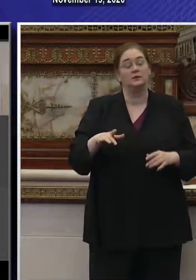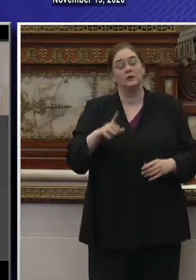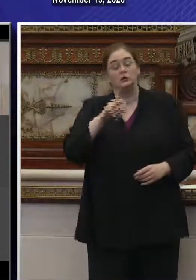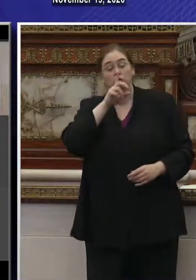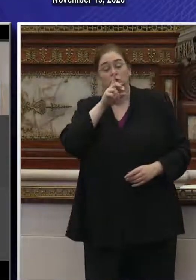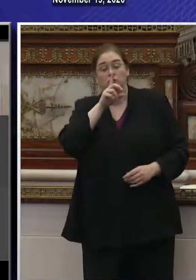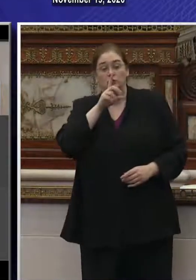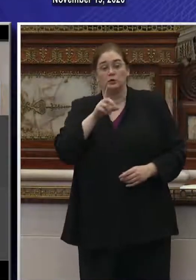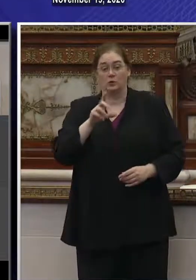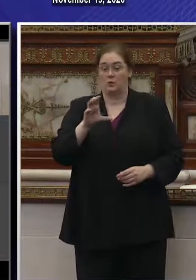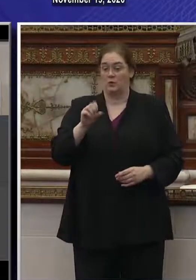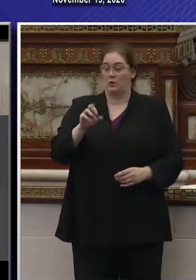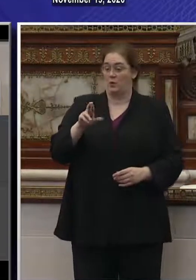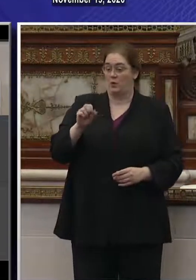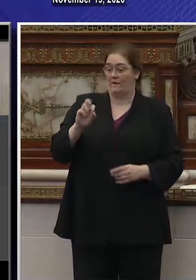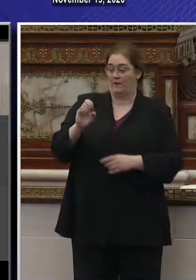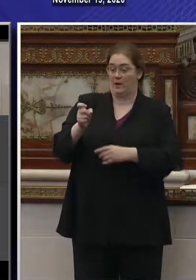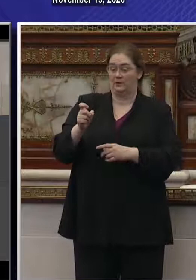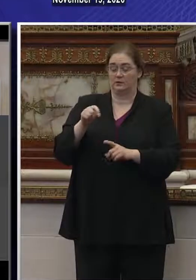that CoroVax